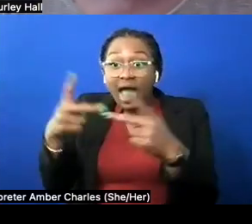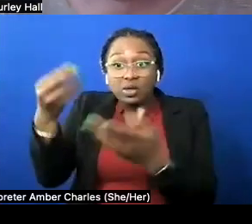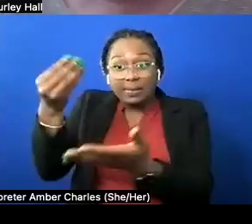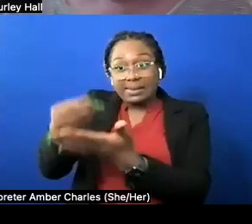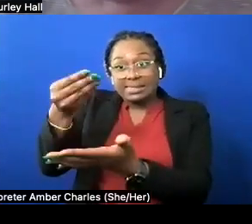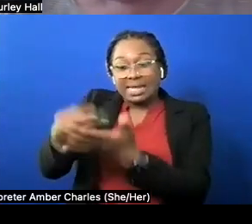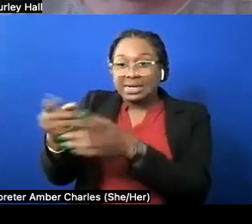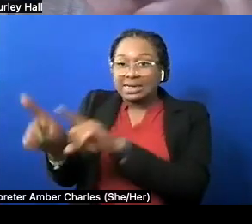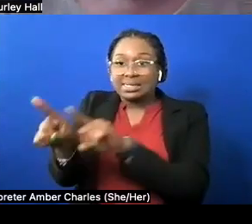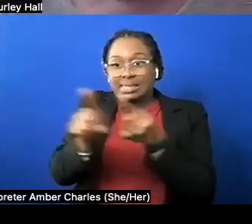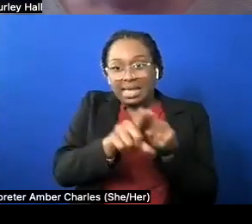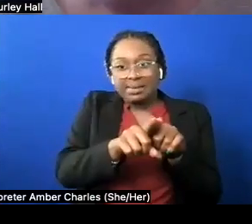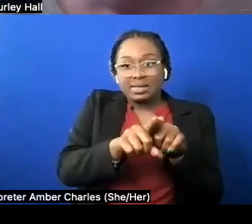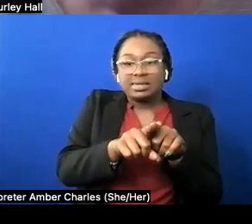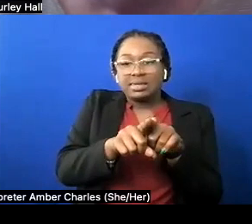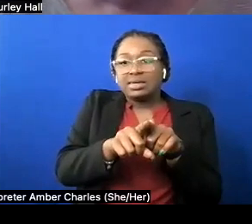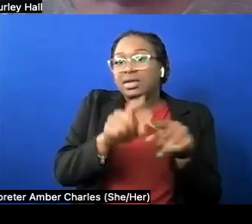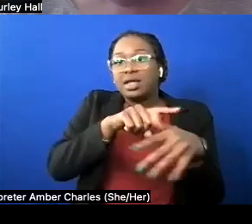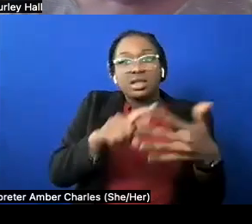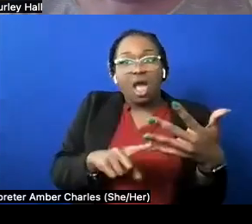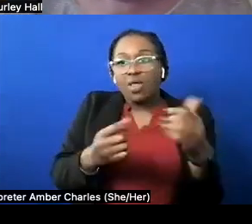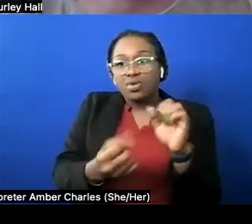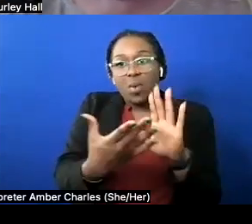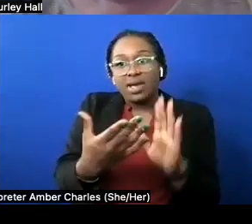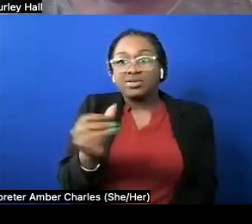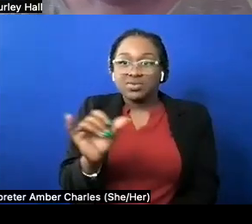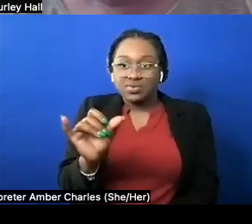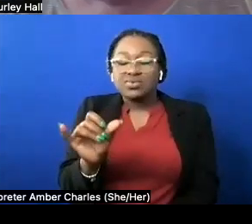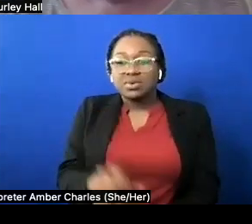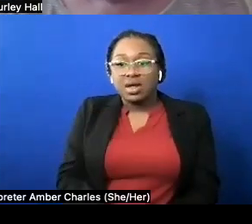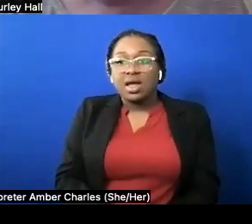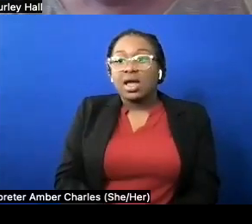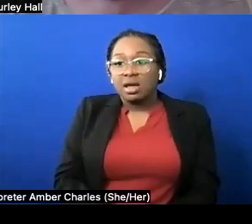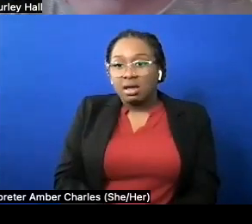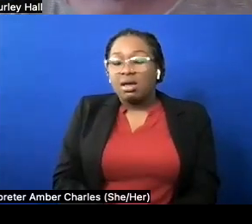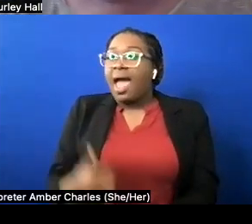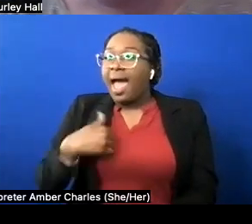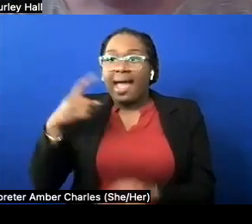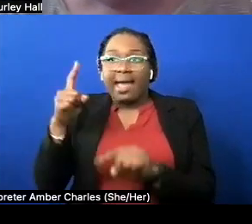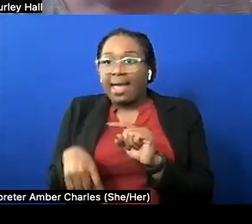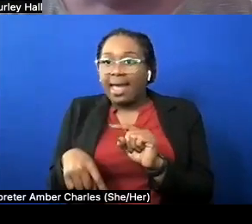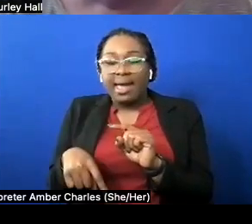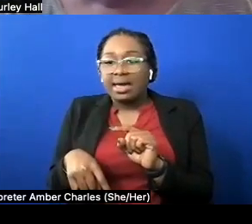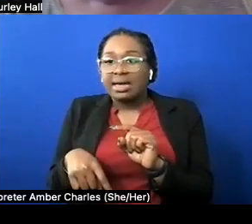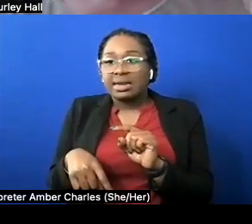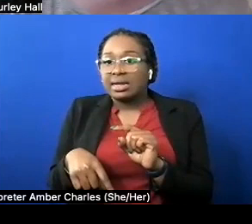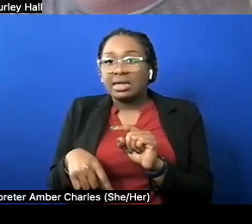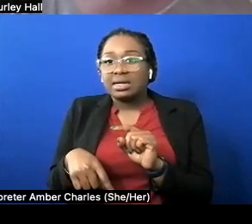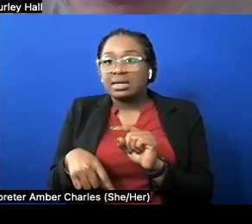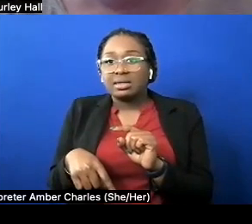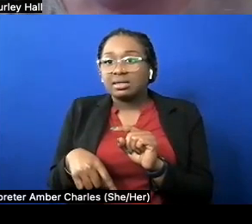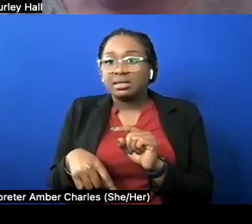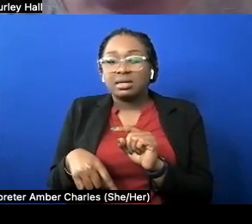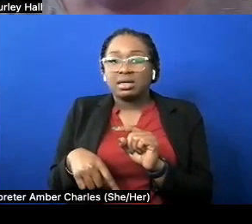as just in every other way, right? Because I cannot take your exposure to